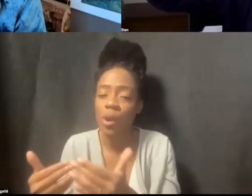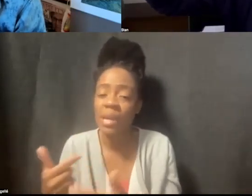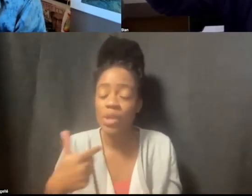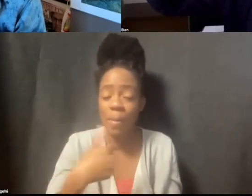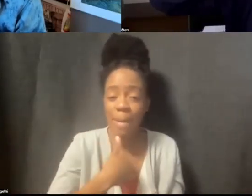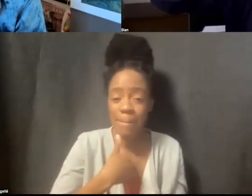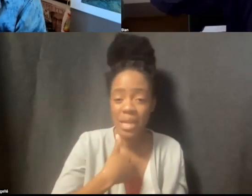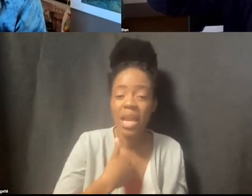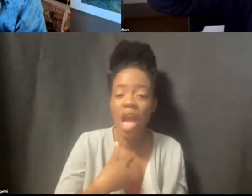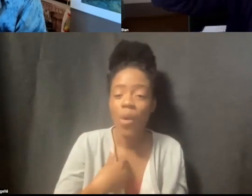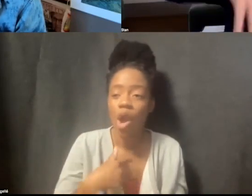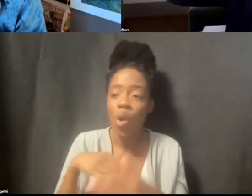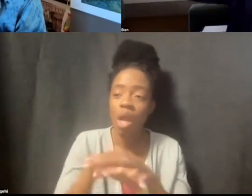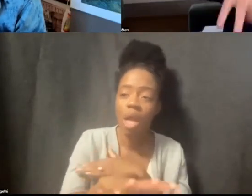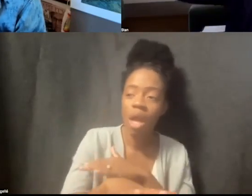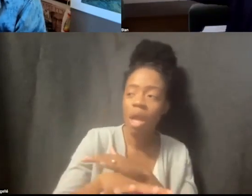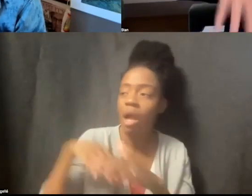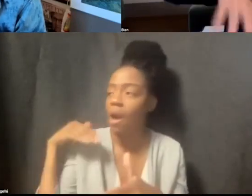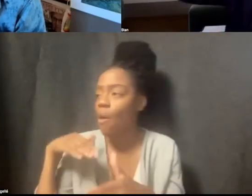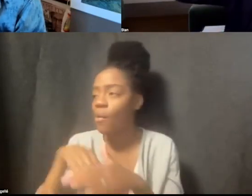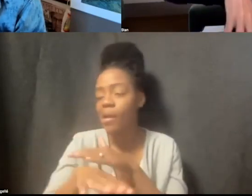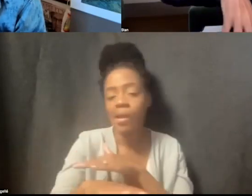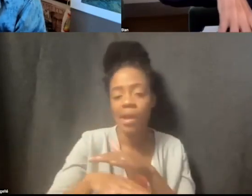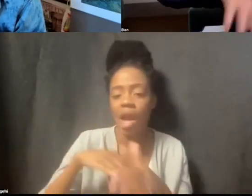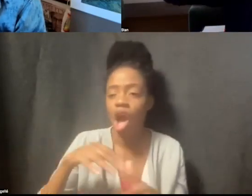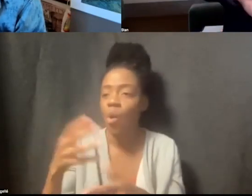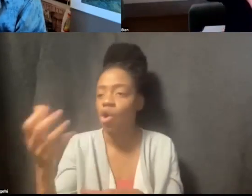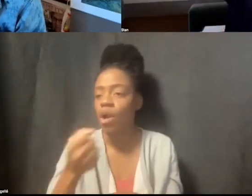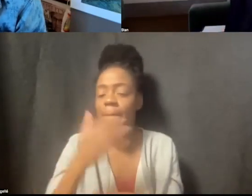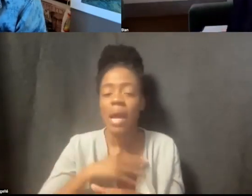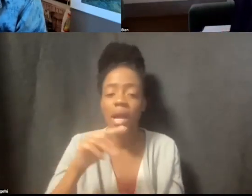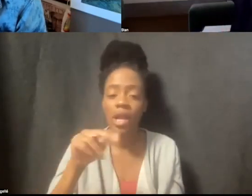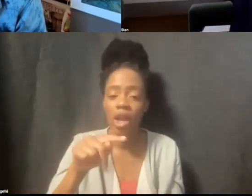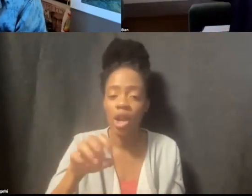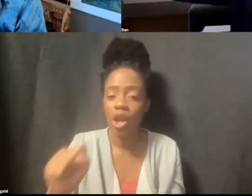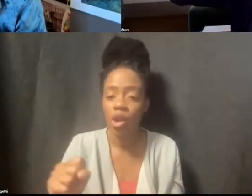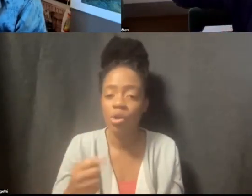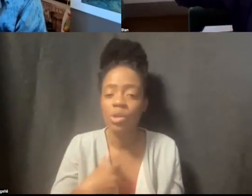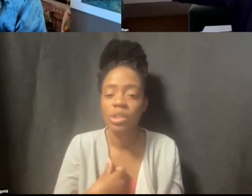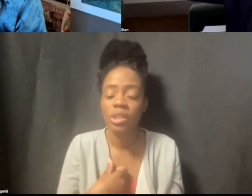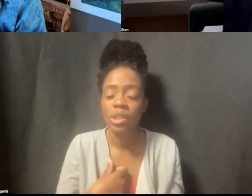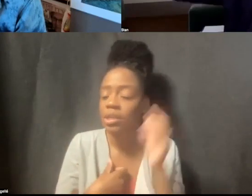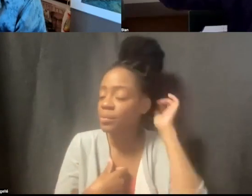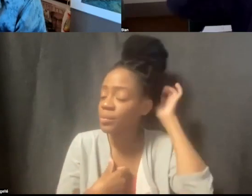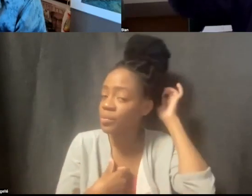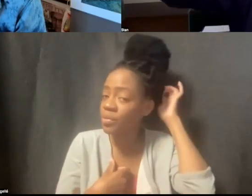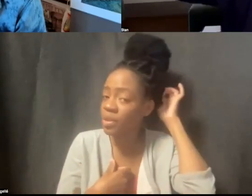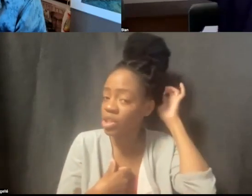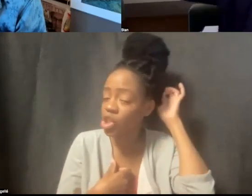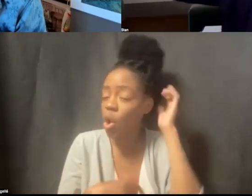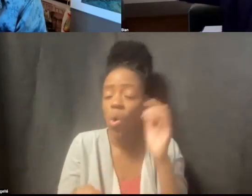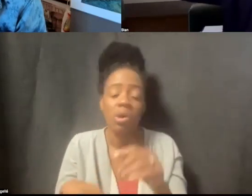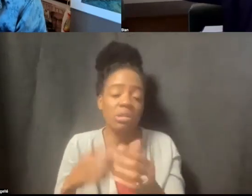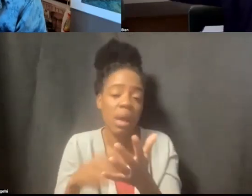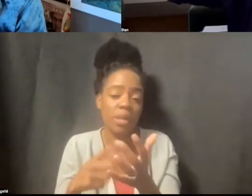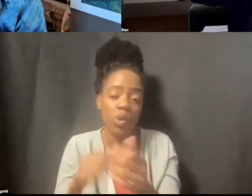out of the room. I would give my notes in this, whatever they were writing. I would take a group of writers out. We would work on outlines for the next